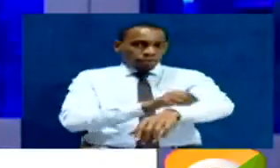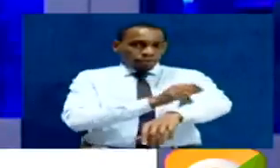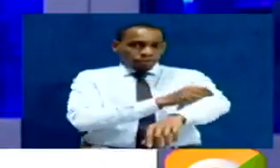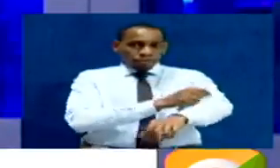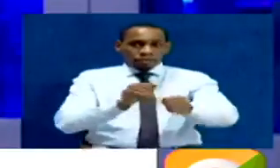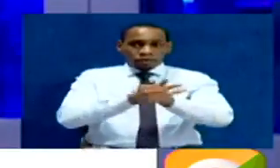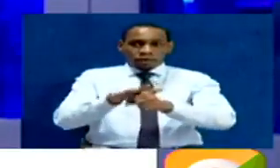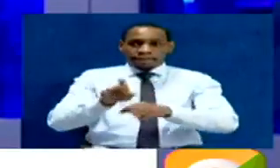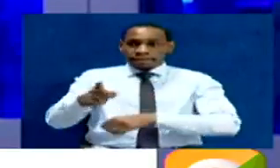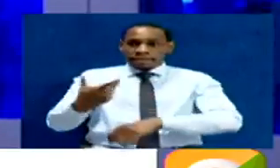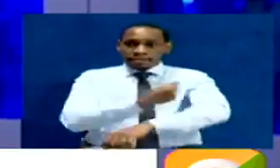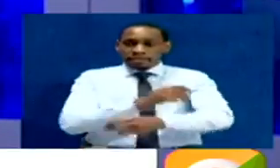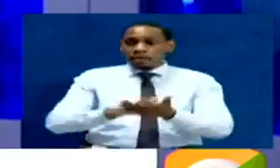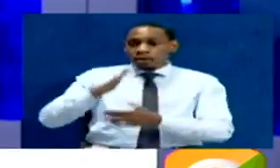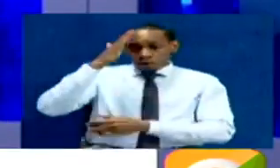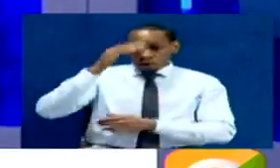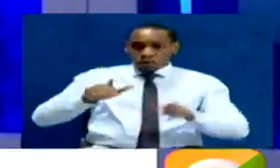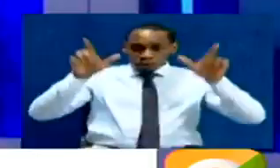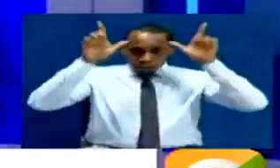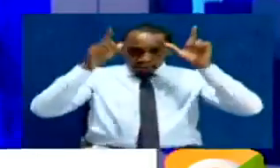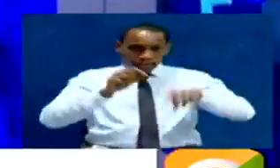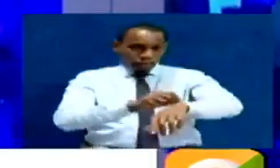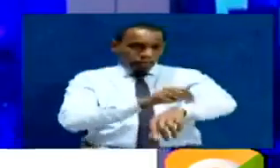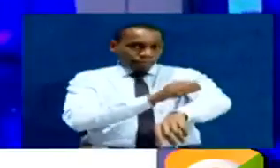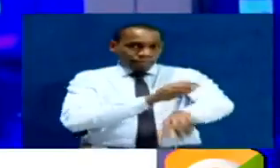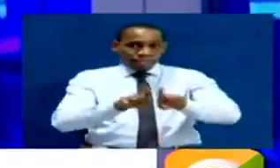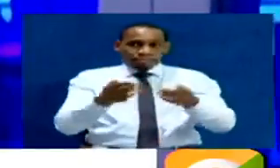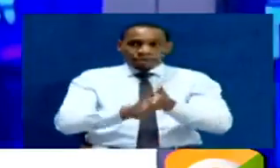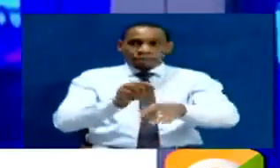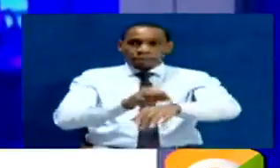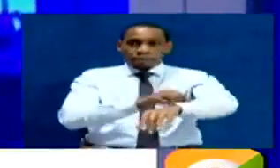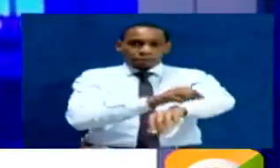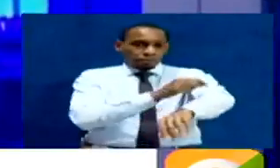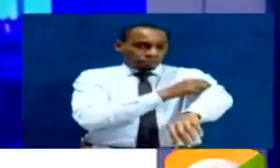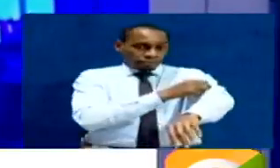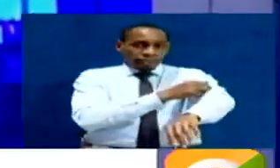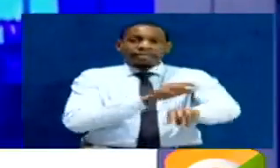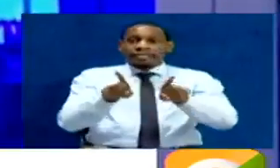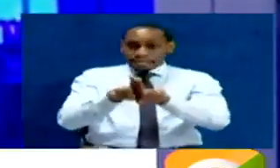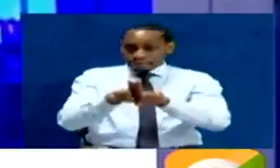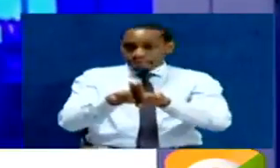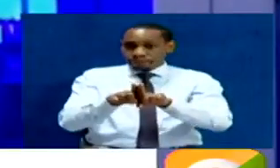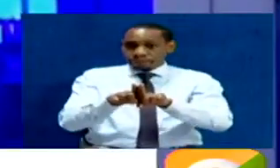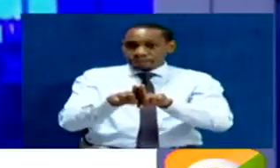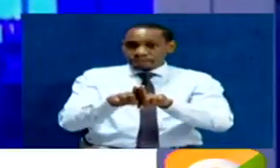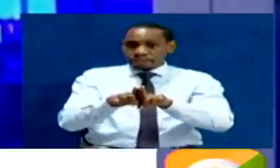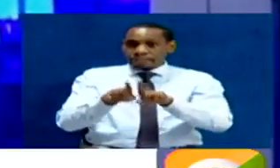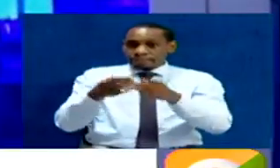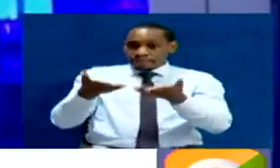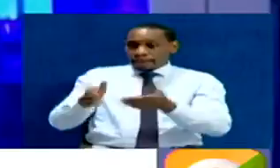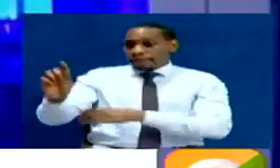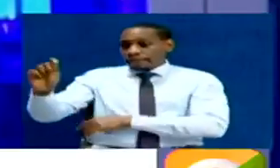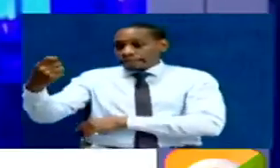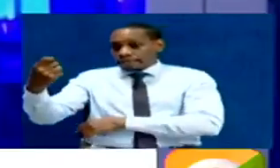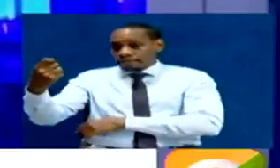vaccine. As you know, cowpox is a pox virus, like smallpox. And in this part of the